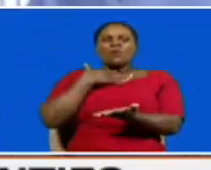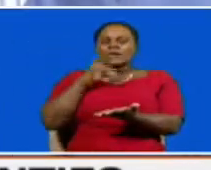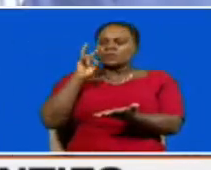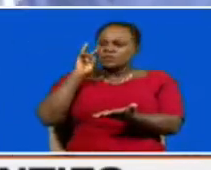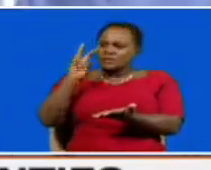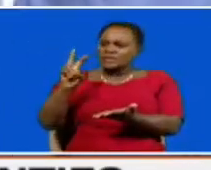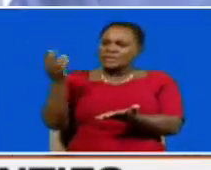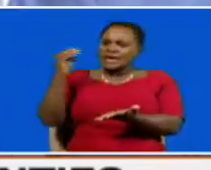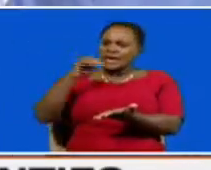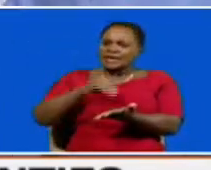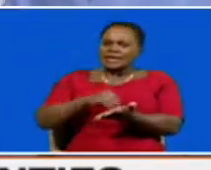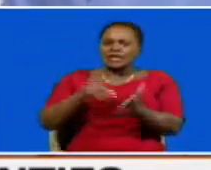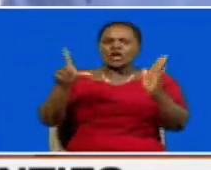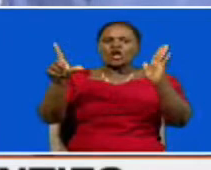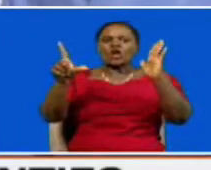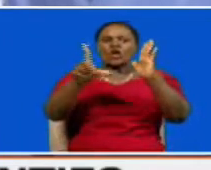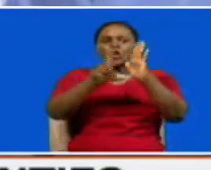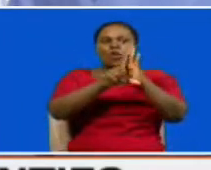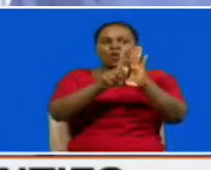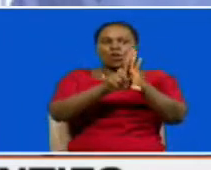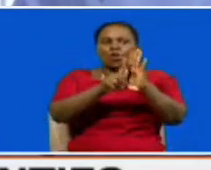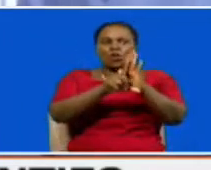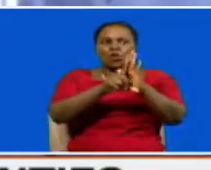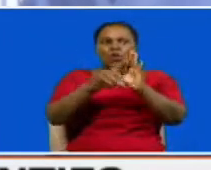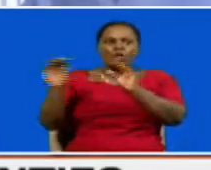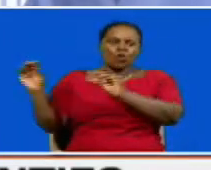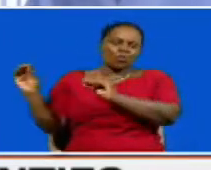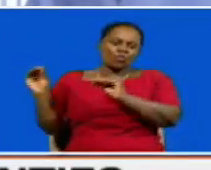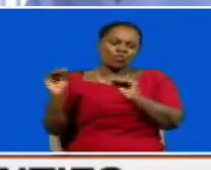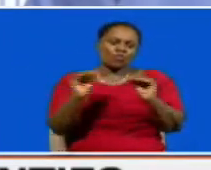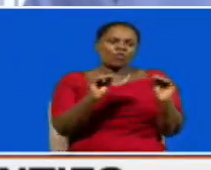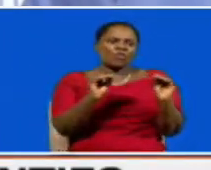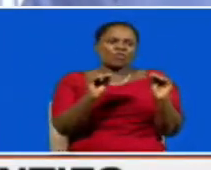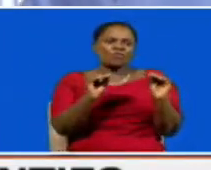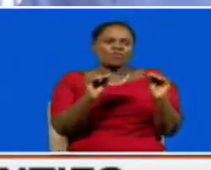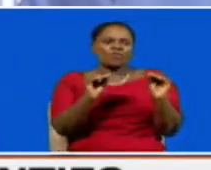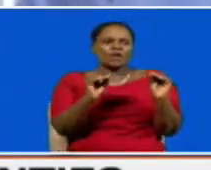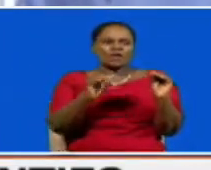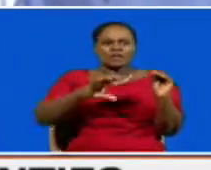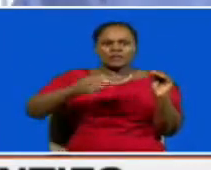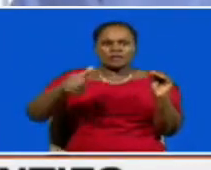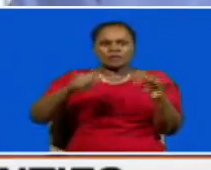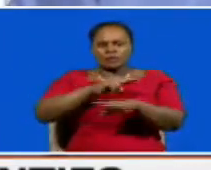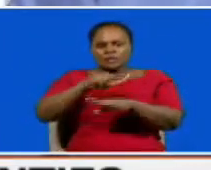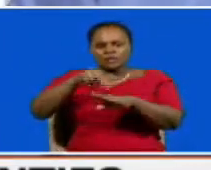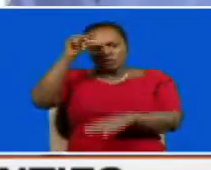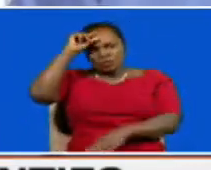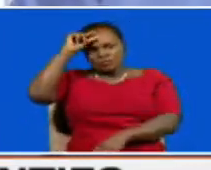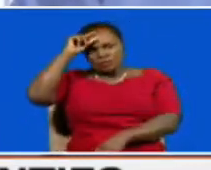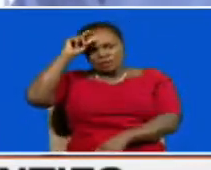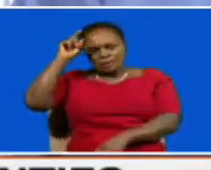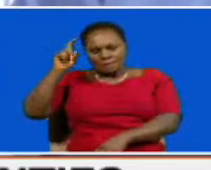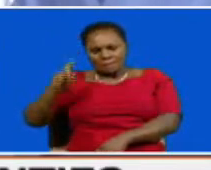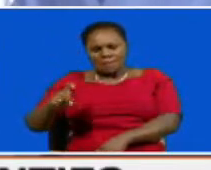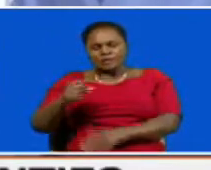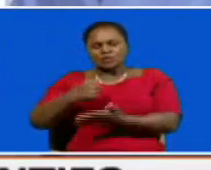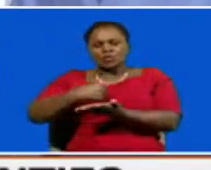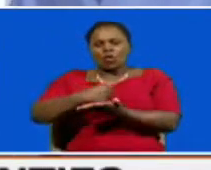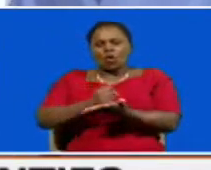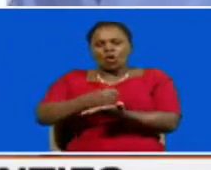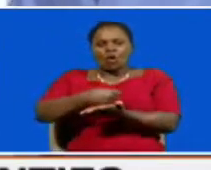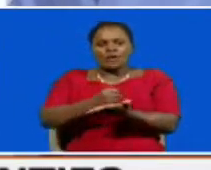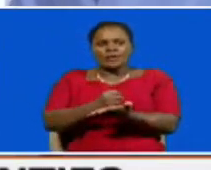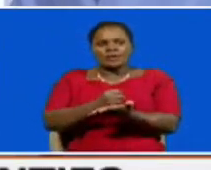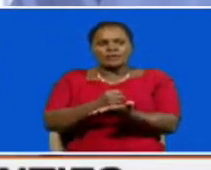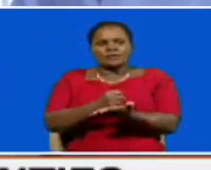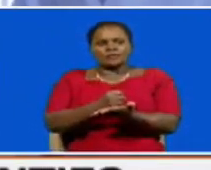at the laws that moves a city to a national government. We need to actually re-audit